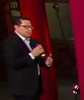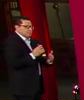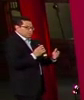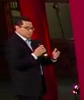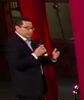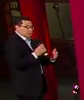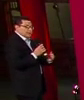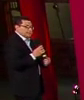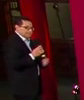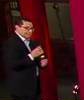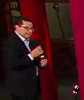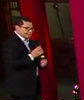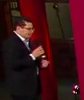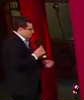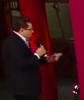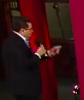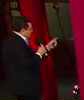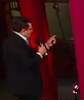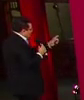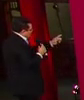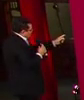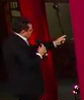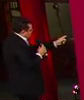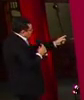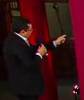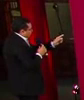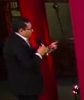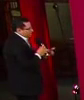of treatment that these people required